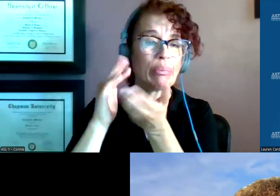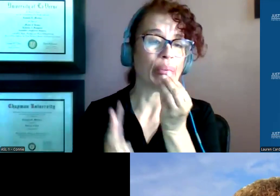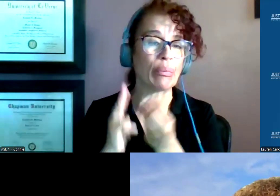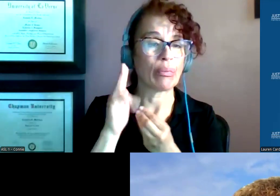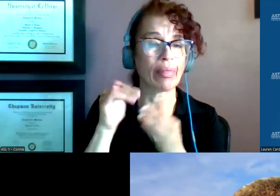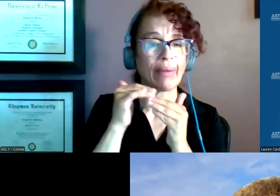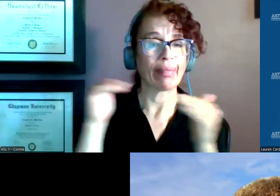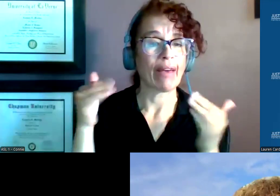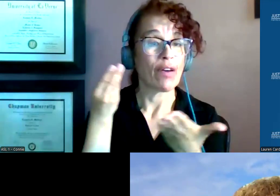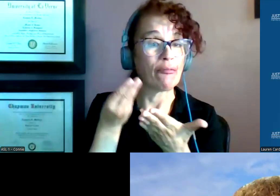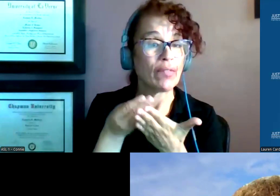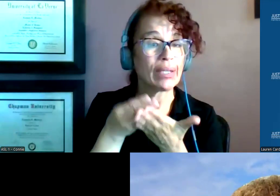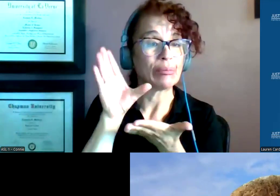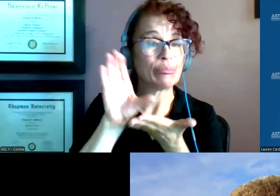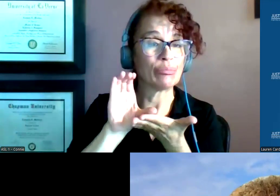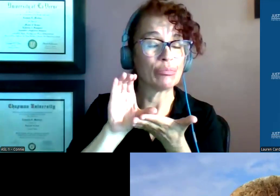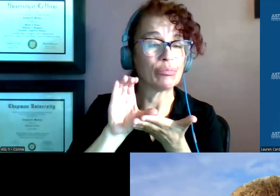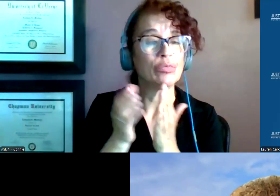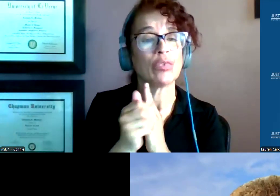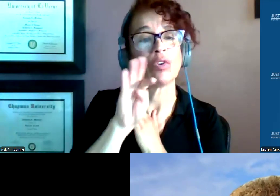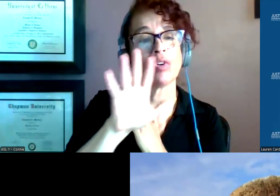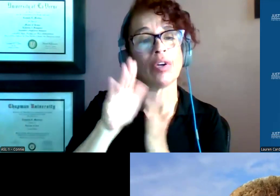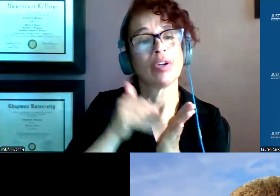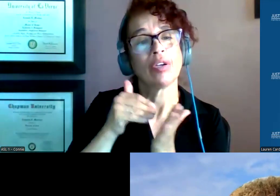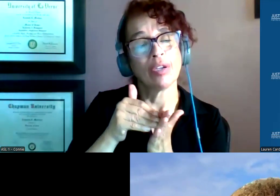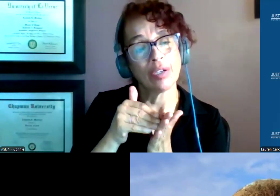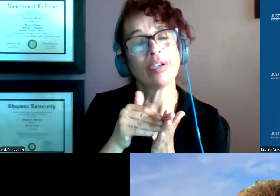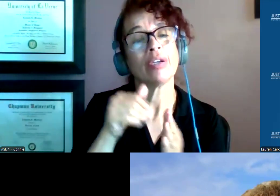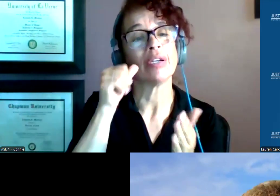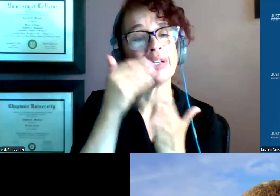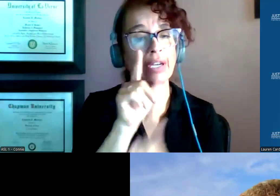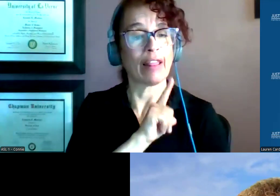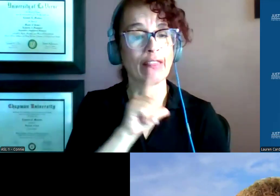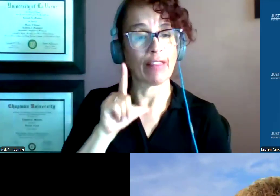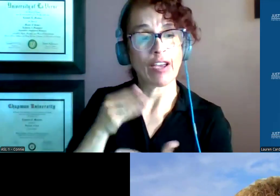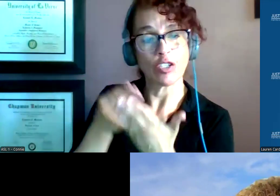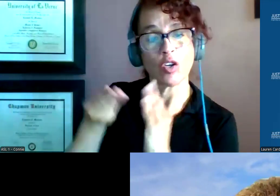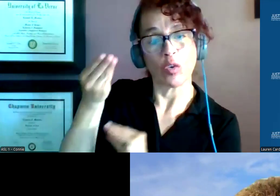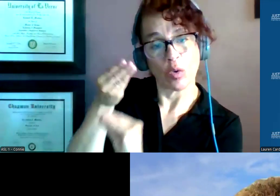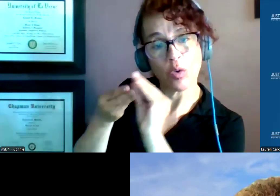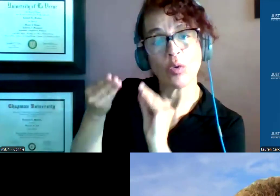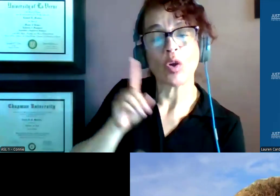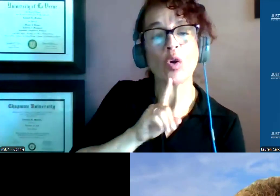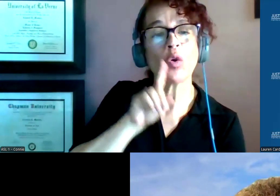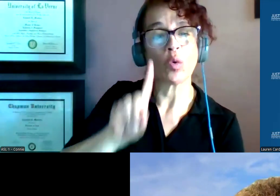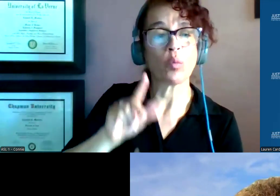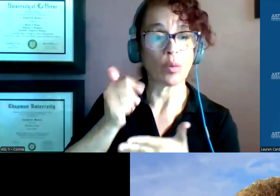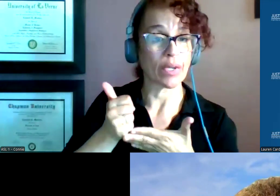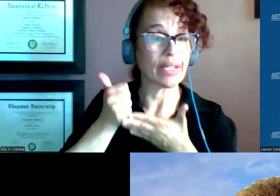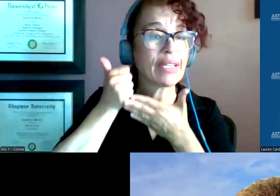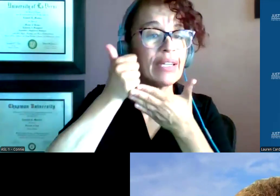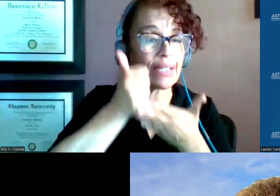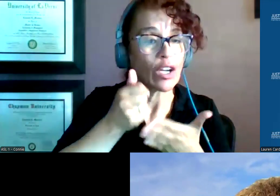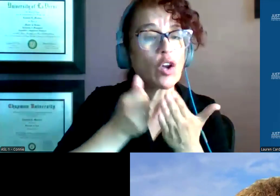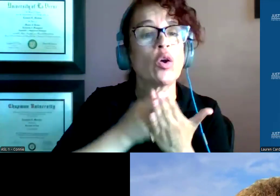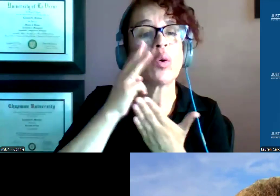that level of funding. So the additional 45 million that was listed in the legislature's budget really would be very helpful, help the